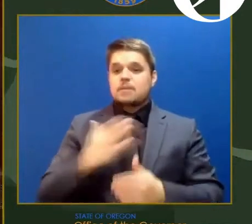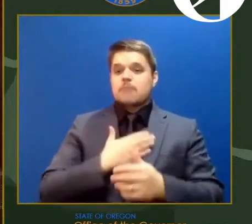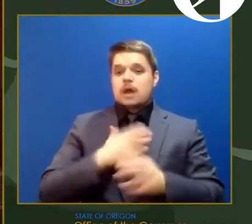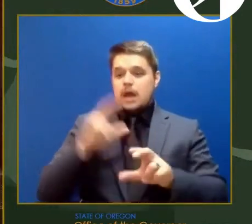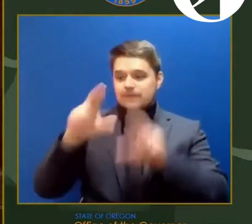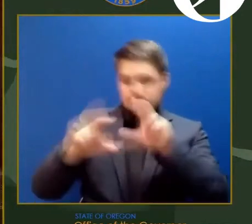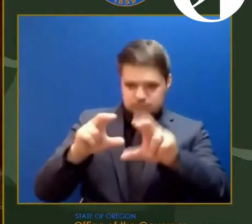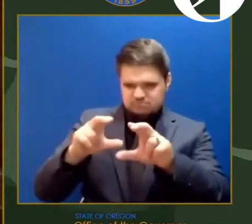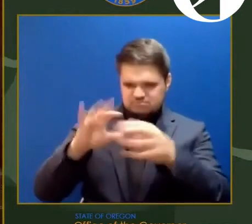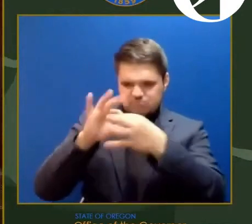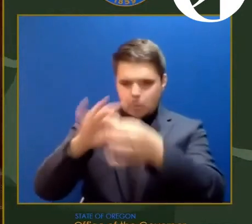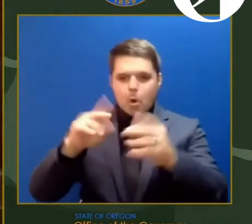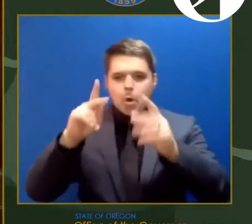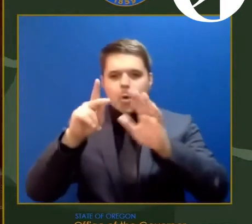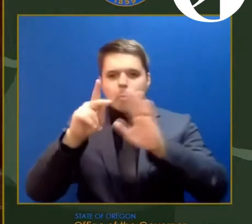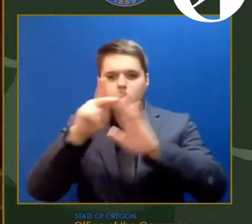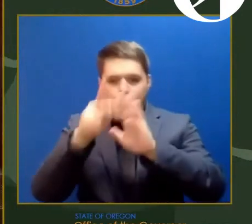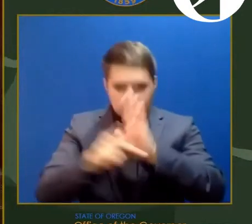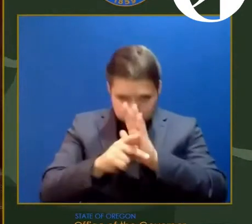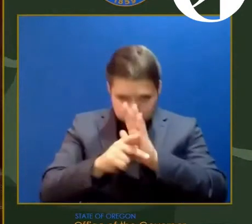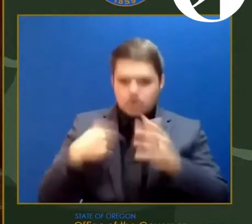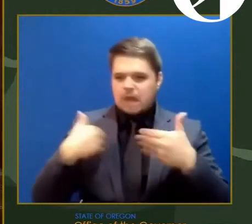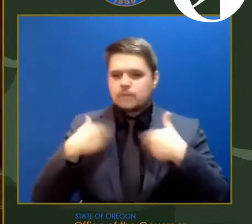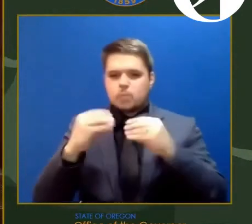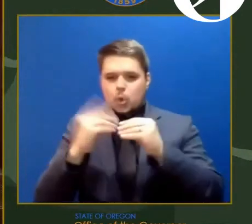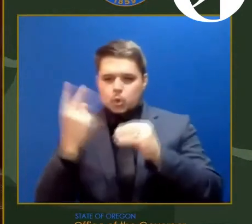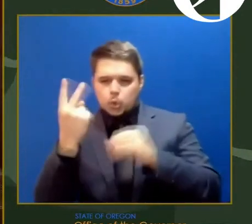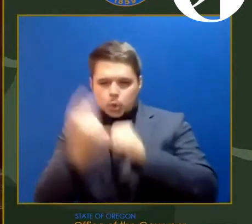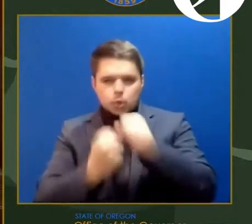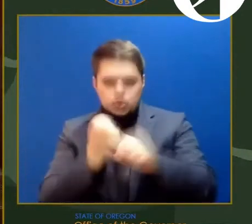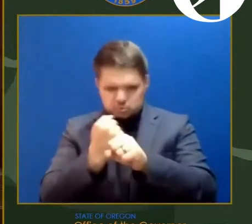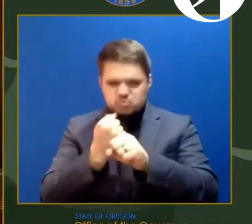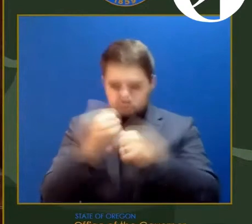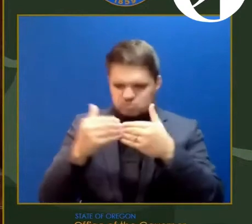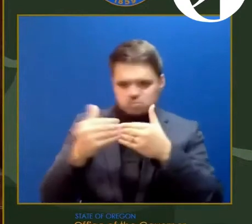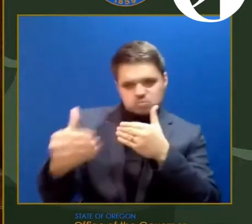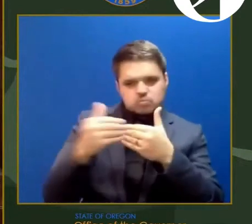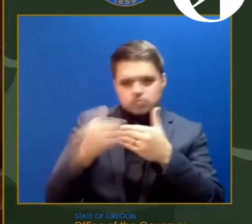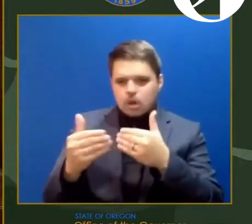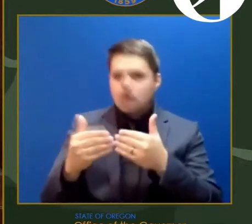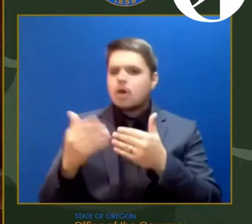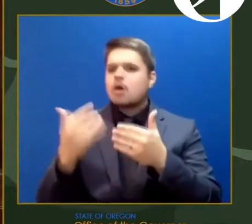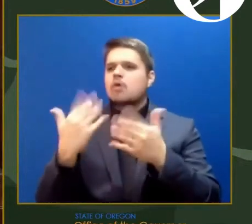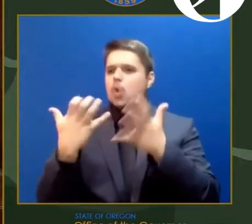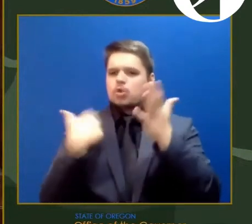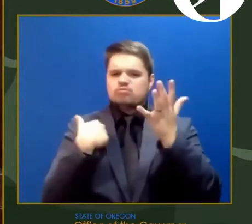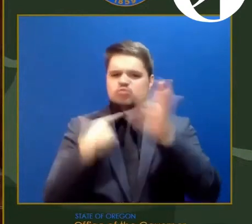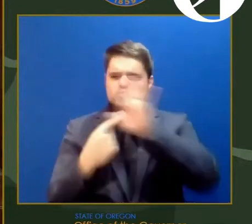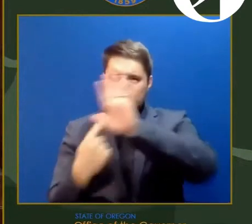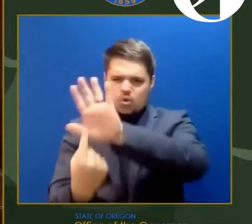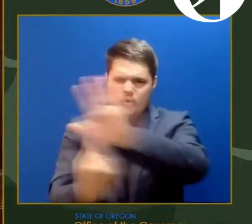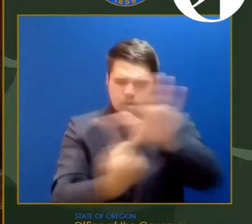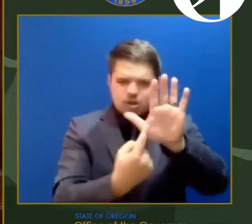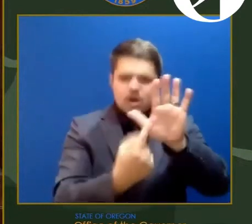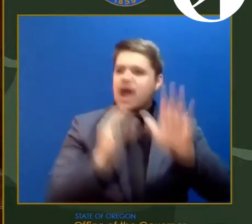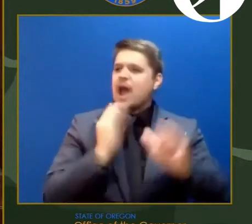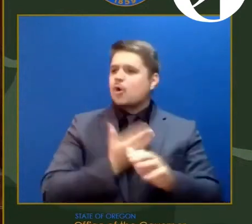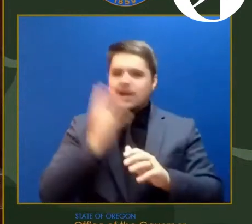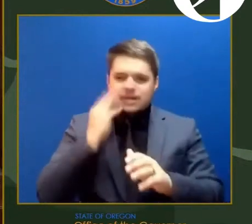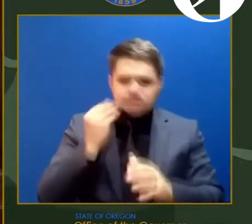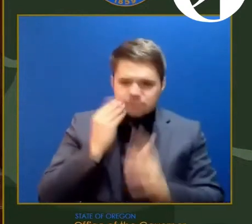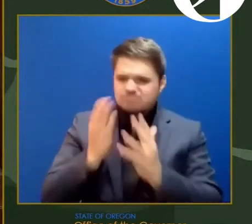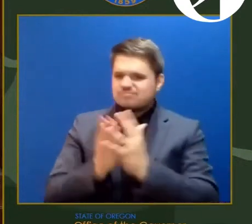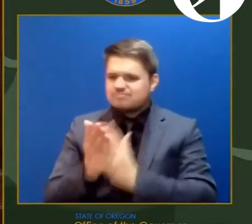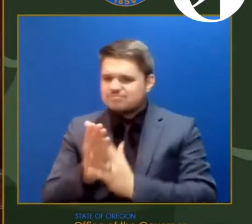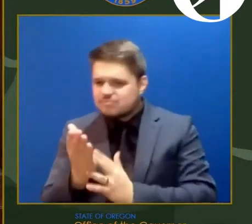reflect, support, and honor the communities who bore the brunt of the devastation this past year. These